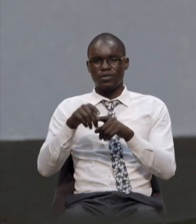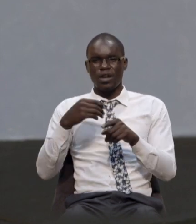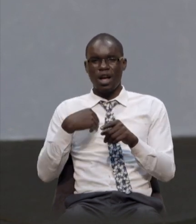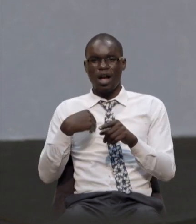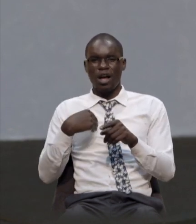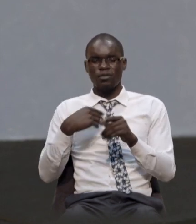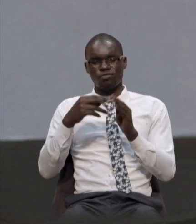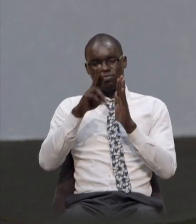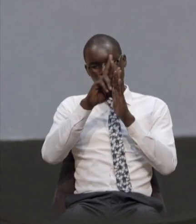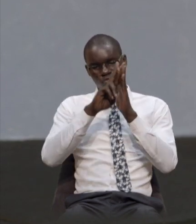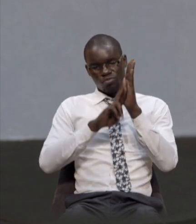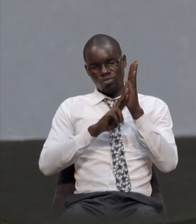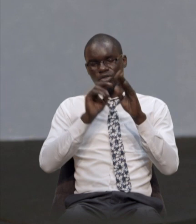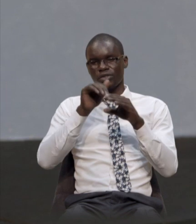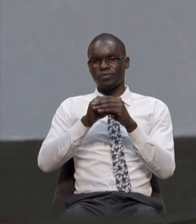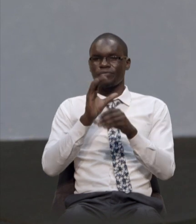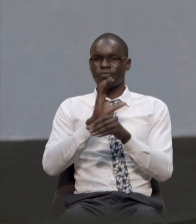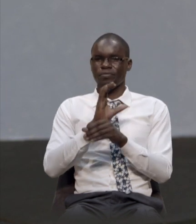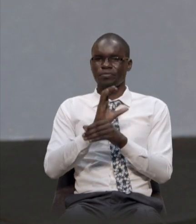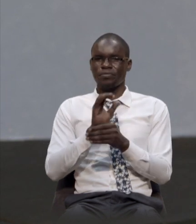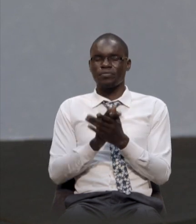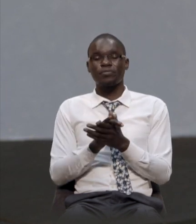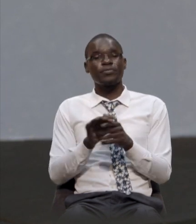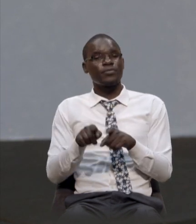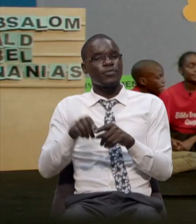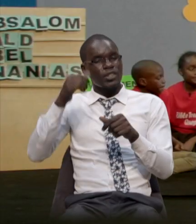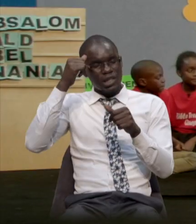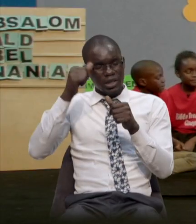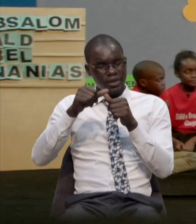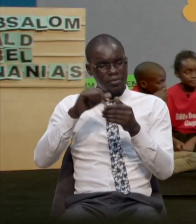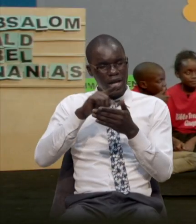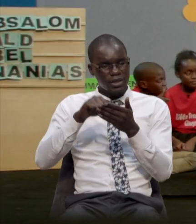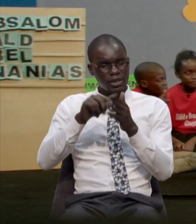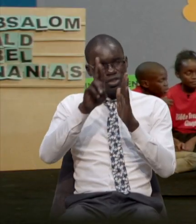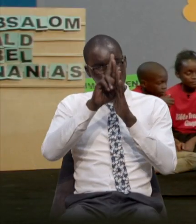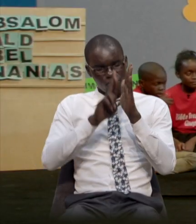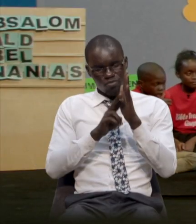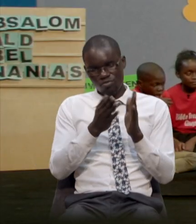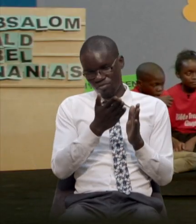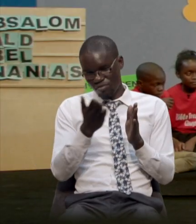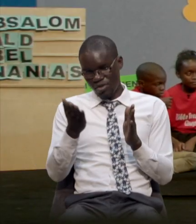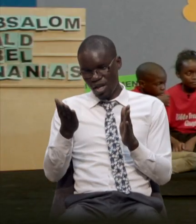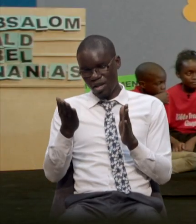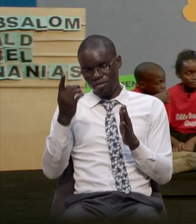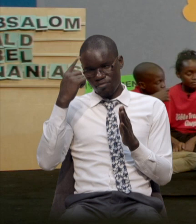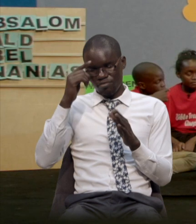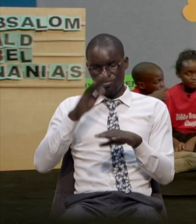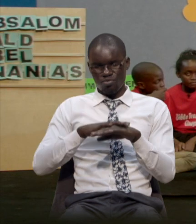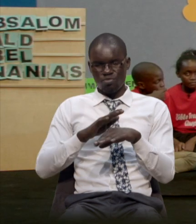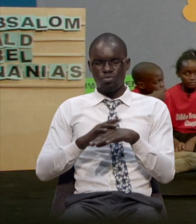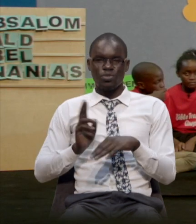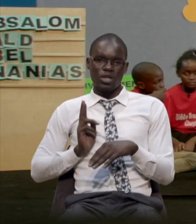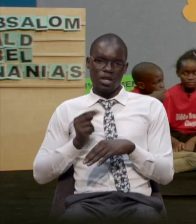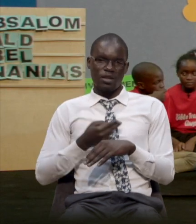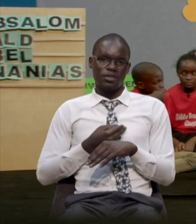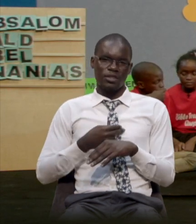rules in church. Did we talk about that? Yes. And remember these rules, we say they are there for our good. And even how you are